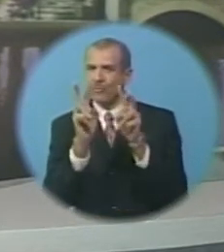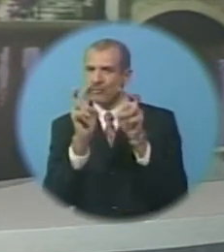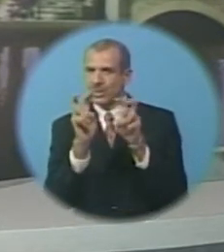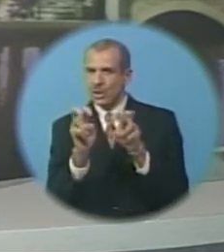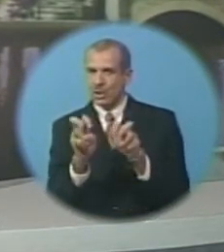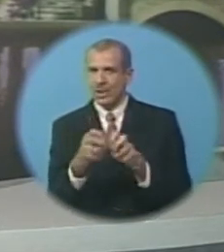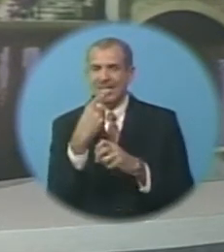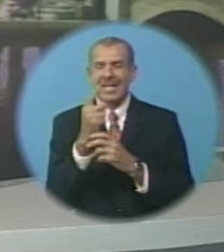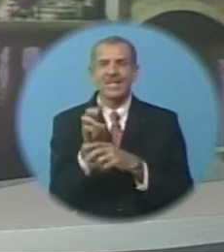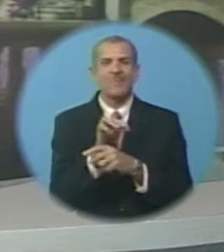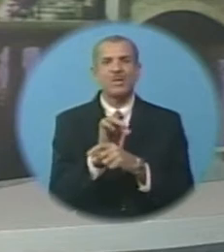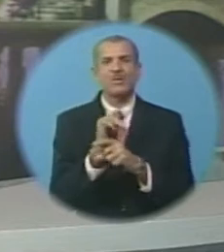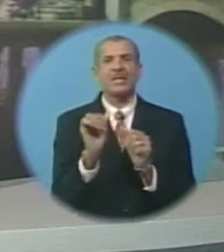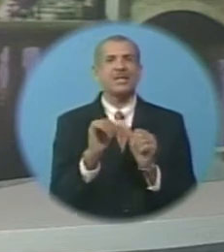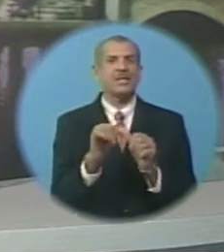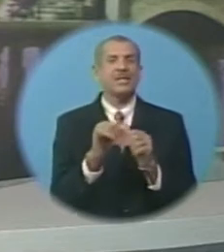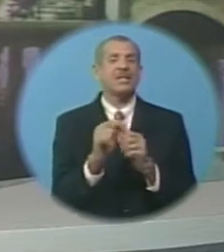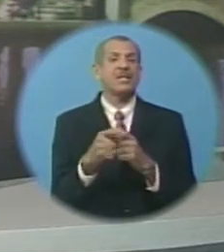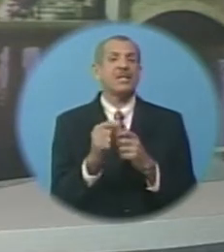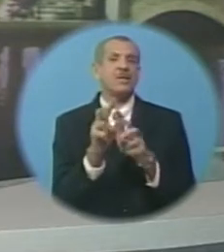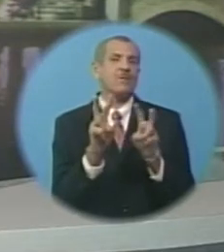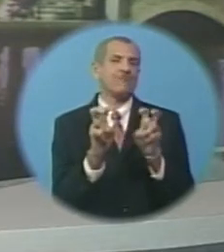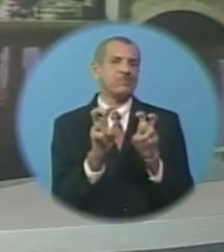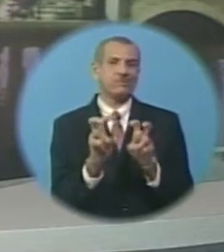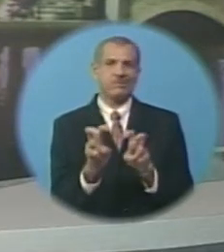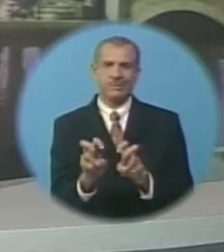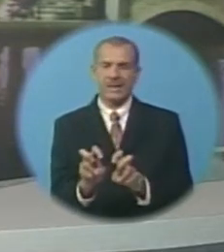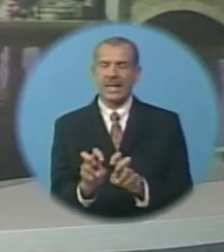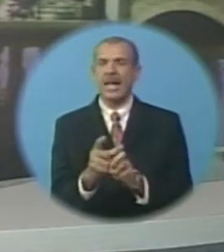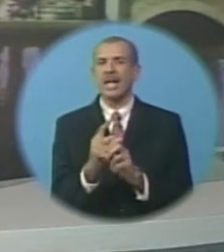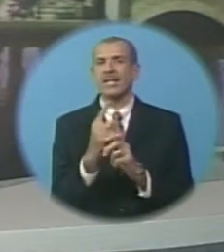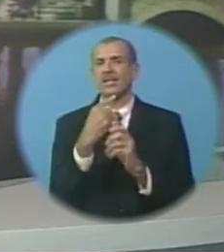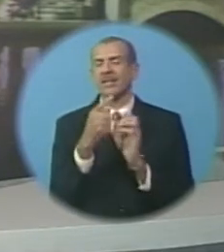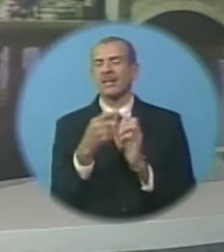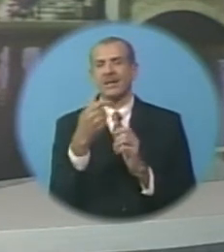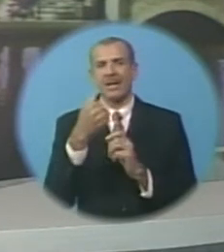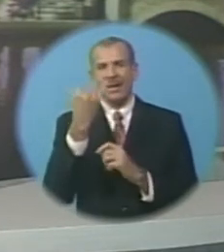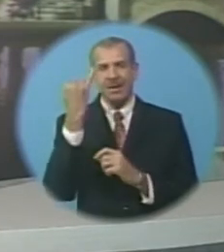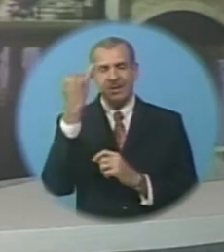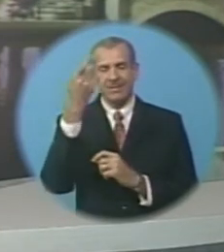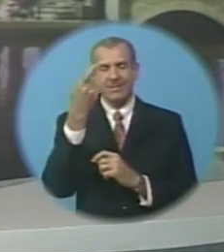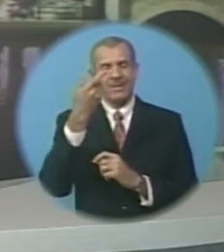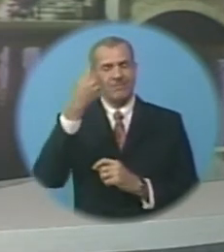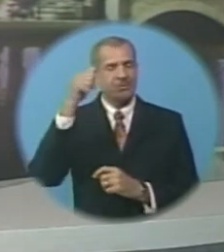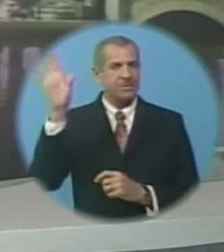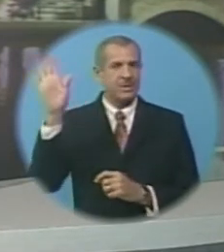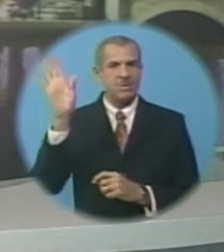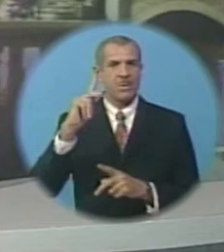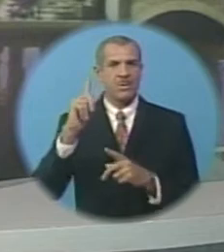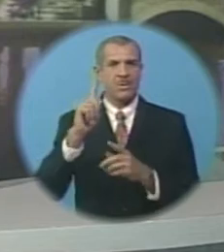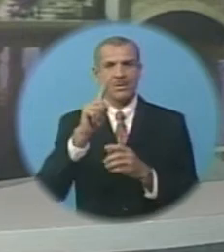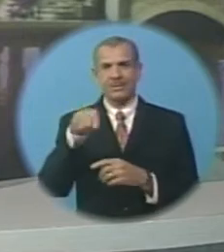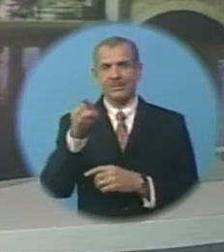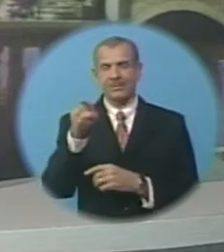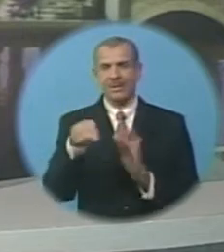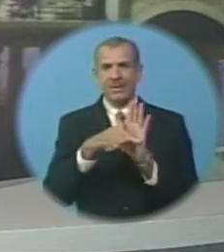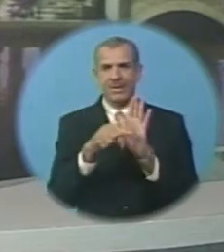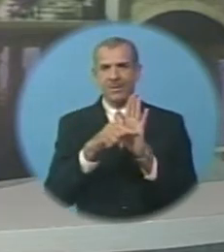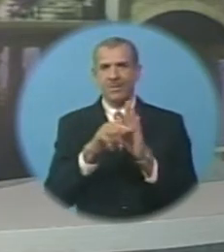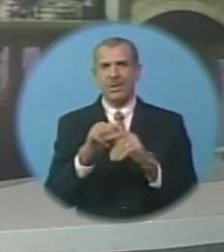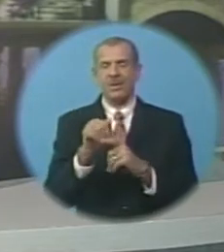He says the ministry continues to conduct research, and he also dismissed members of the public who are critical of the ministry's